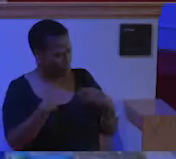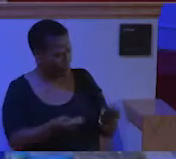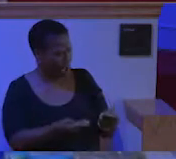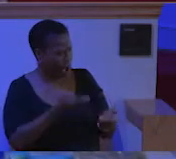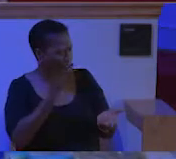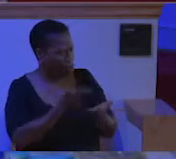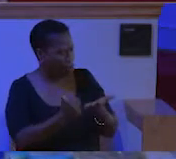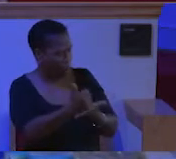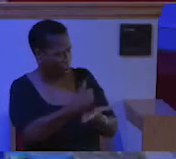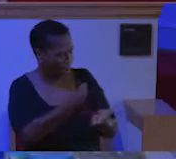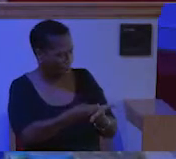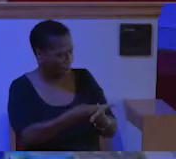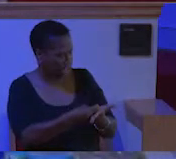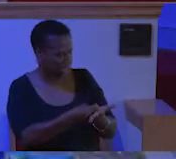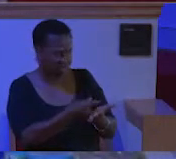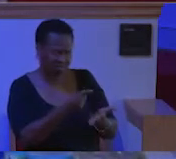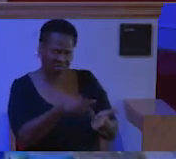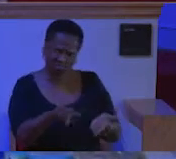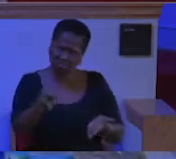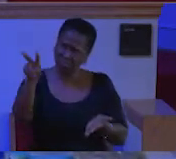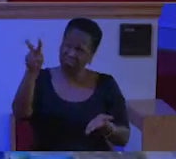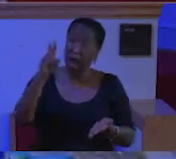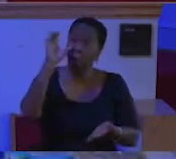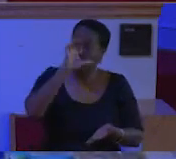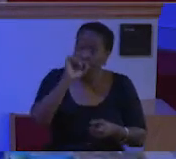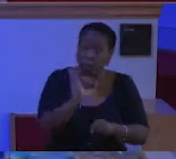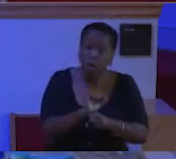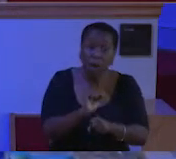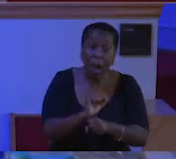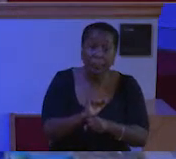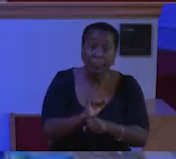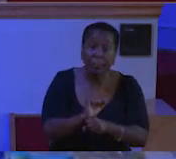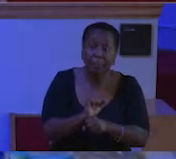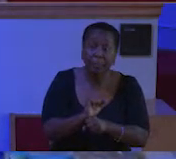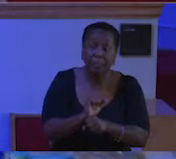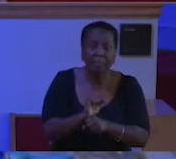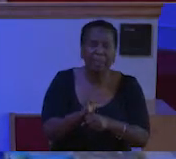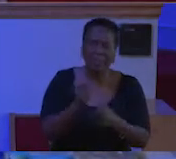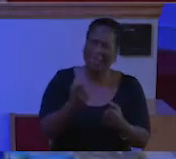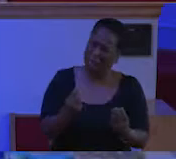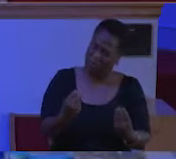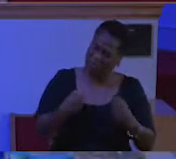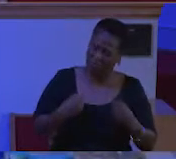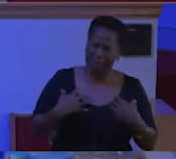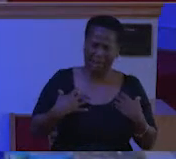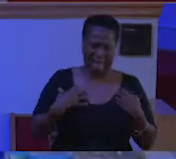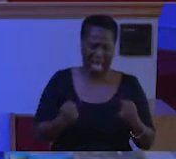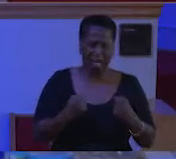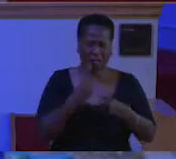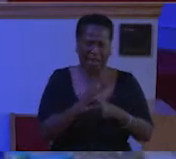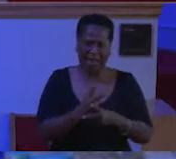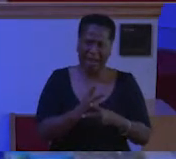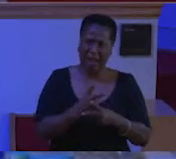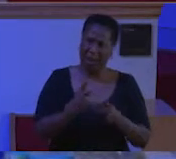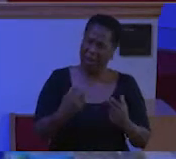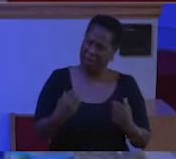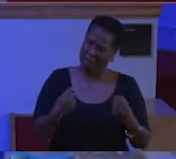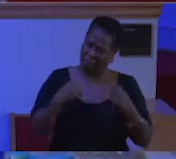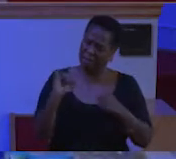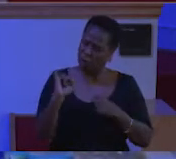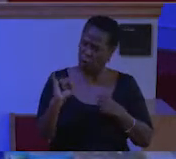status quo. Now you are looking for a job that'll give you some health care and